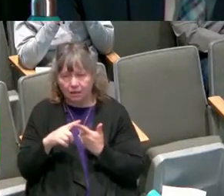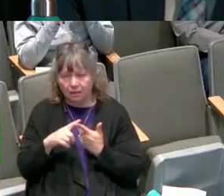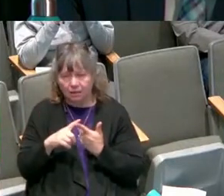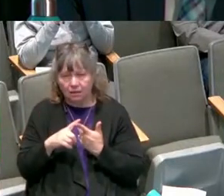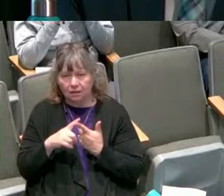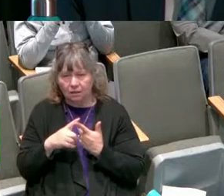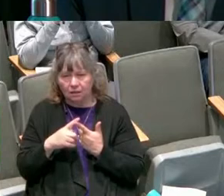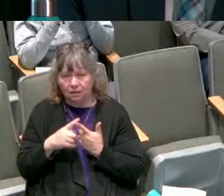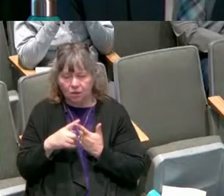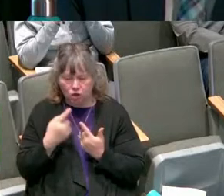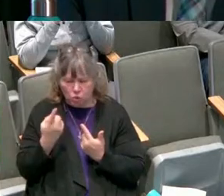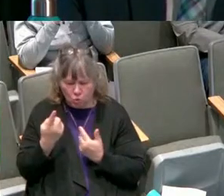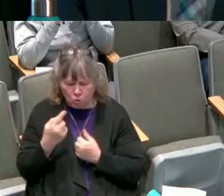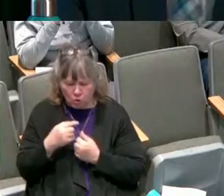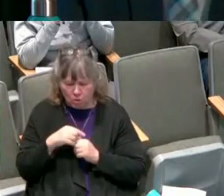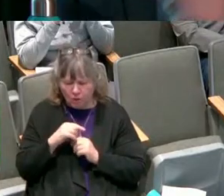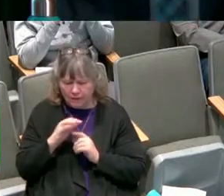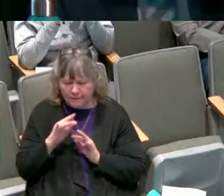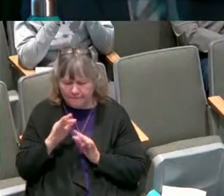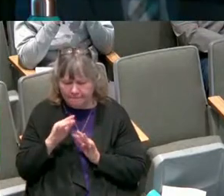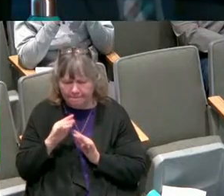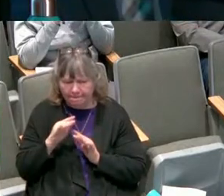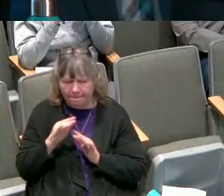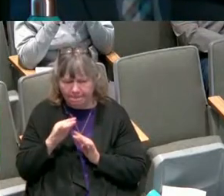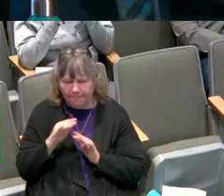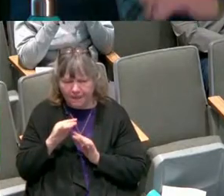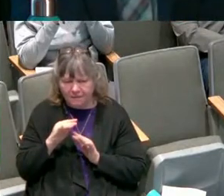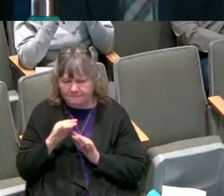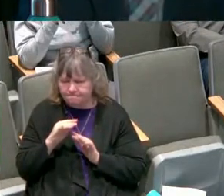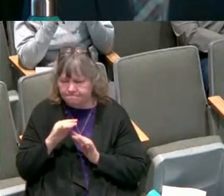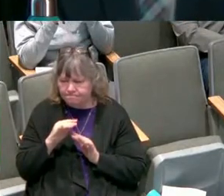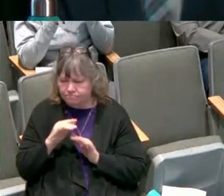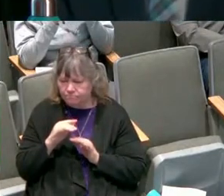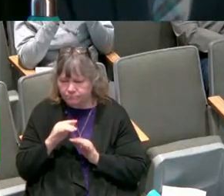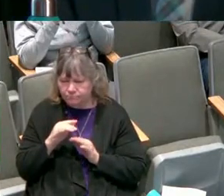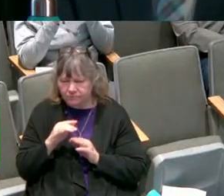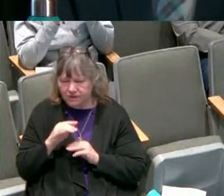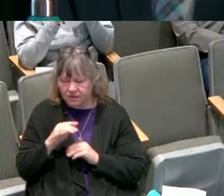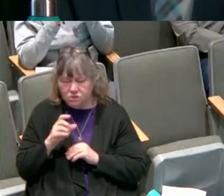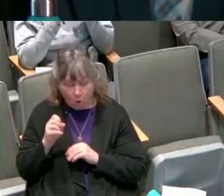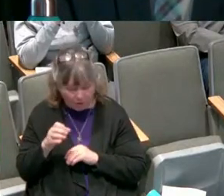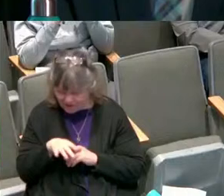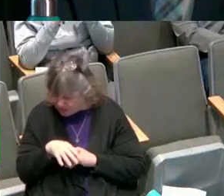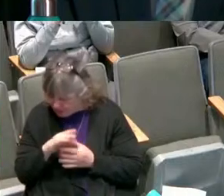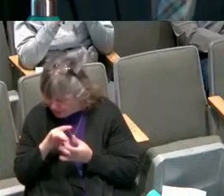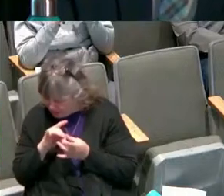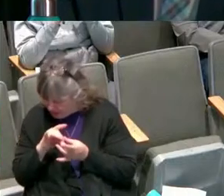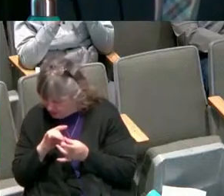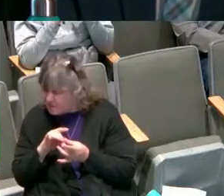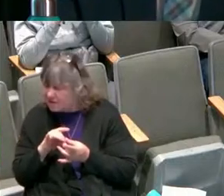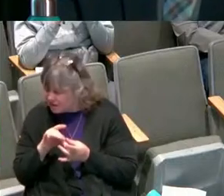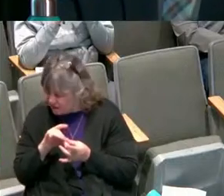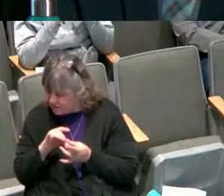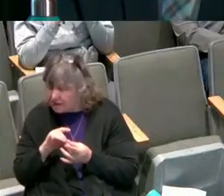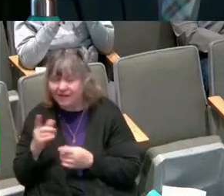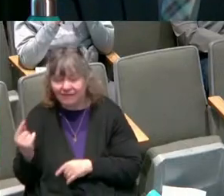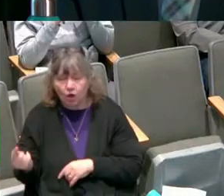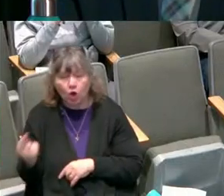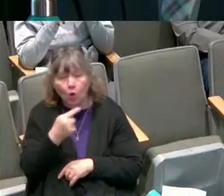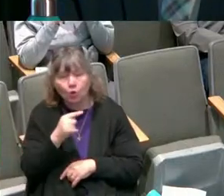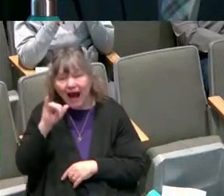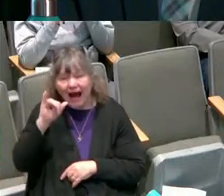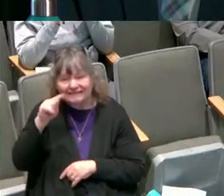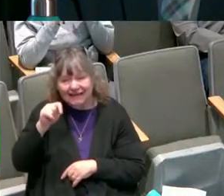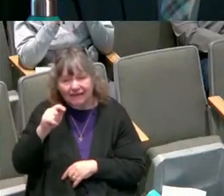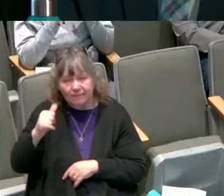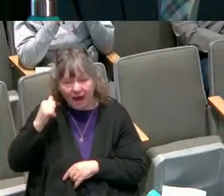go to I think okay so yes you'll go to it in the back